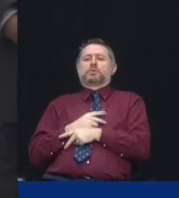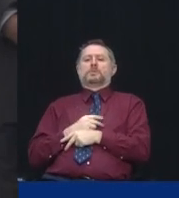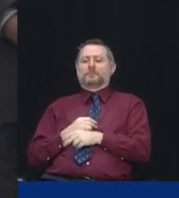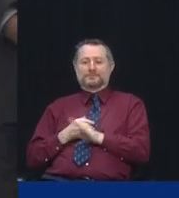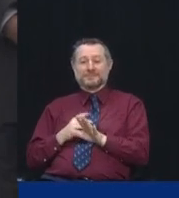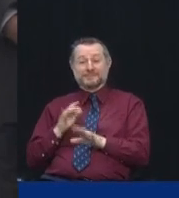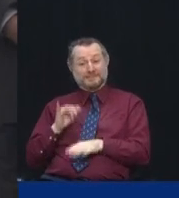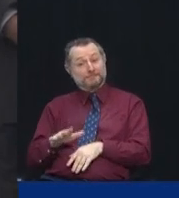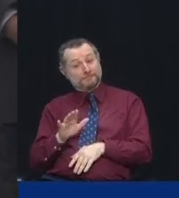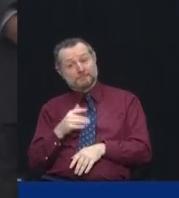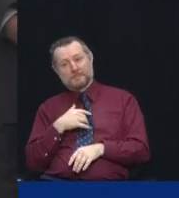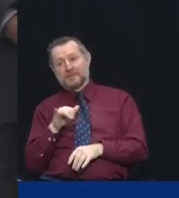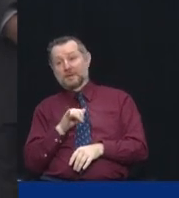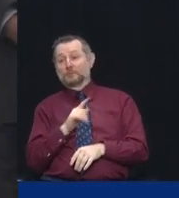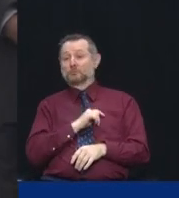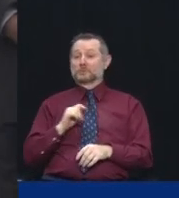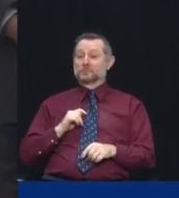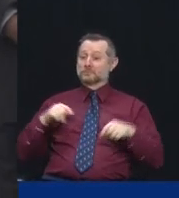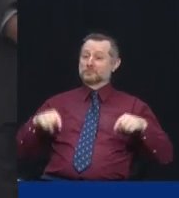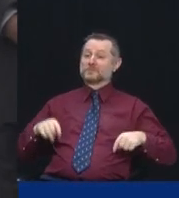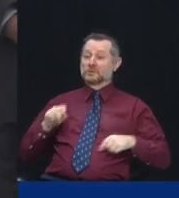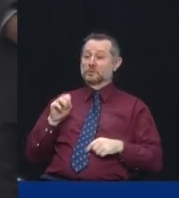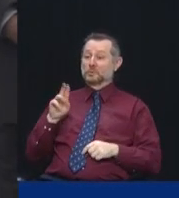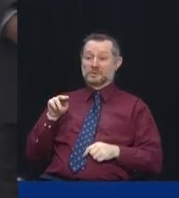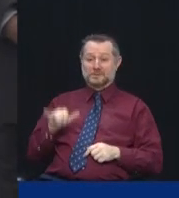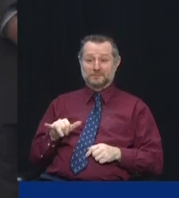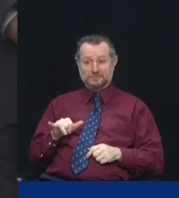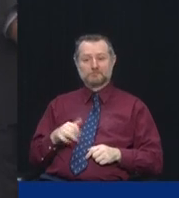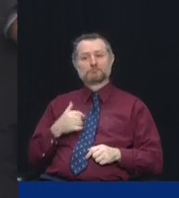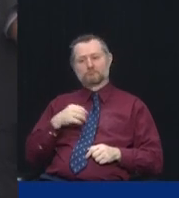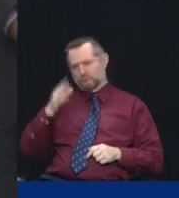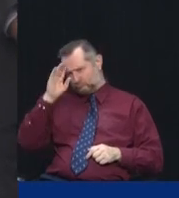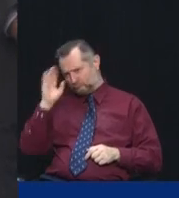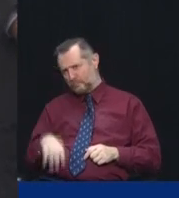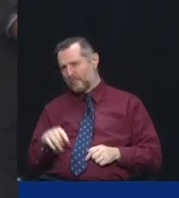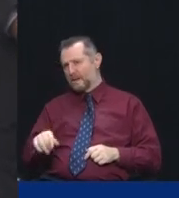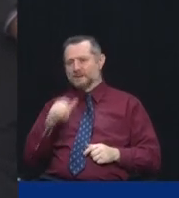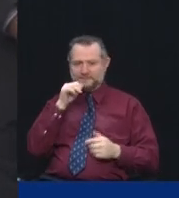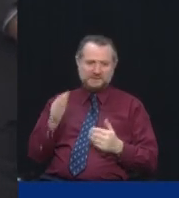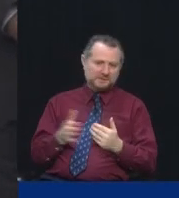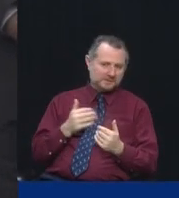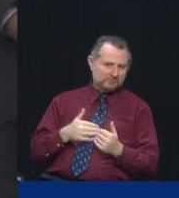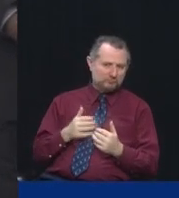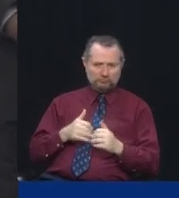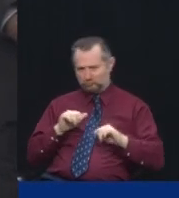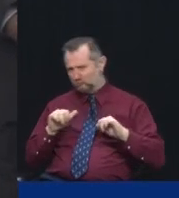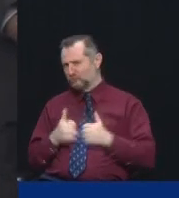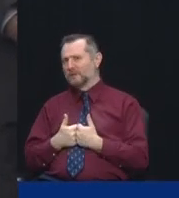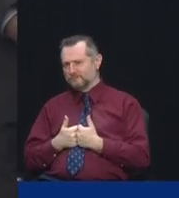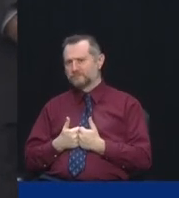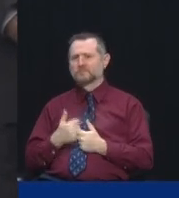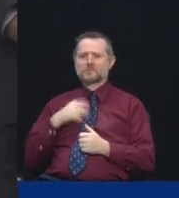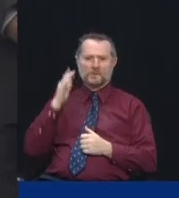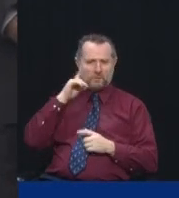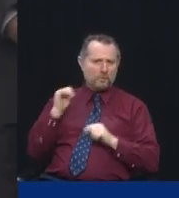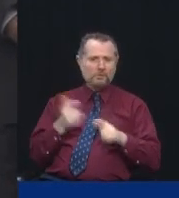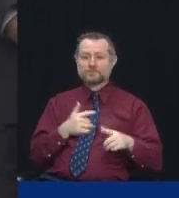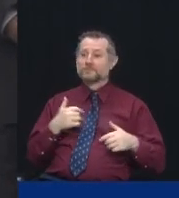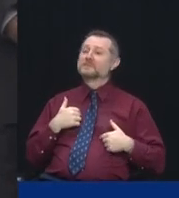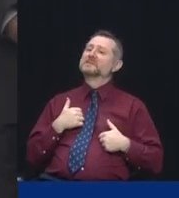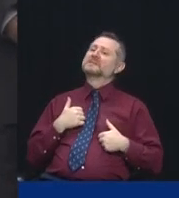New York, I know that this has been a challenging time for our young people. I'm urging